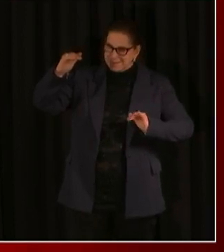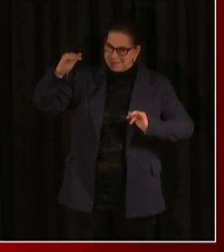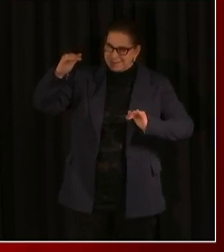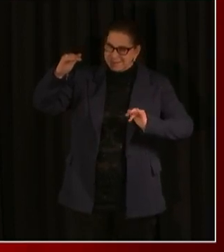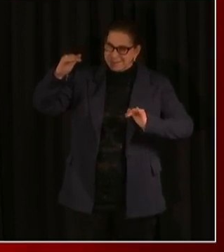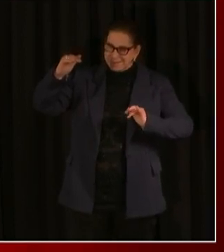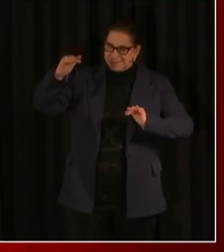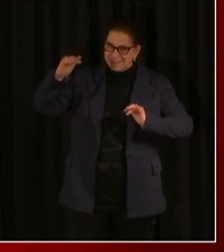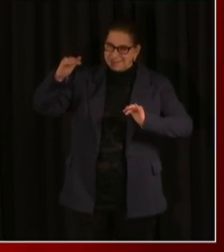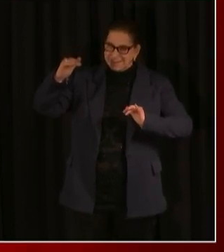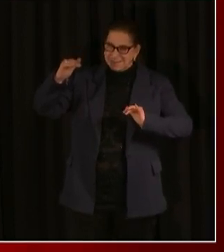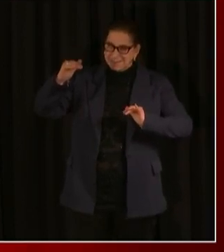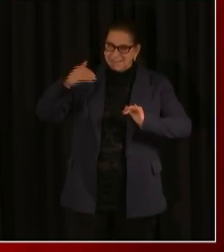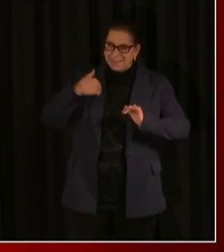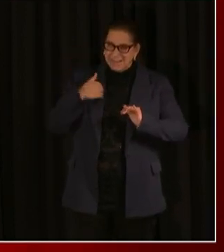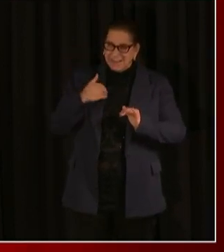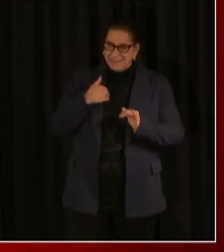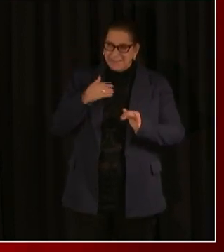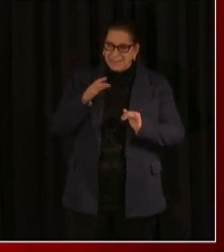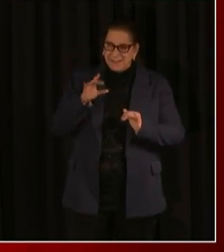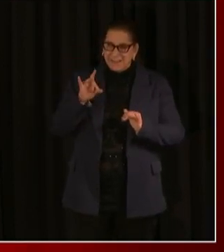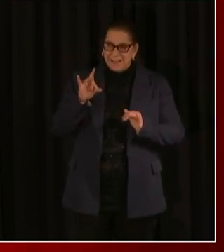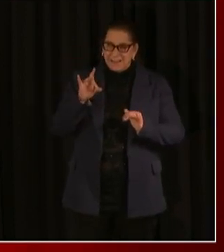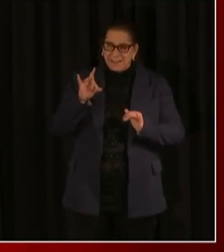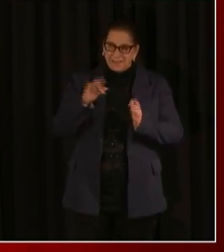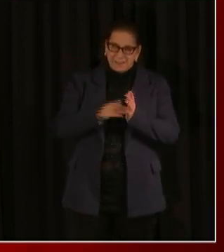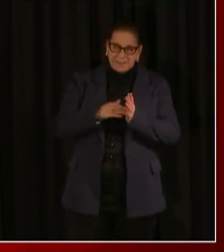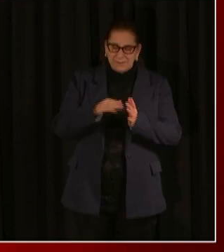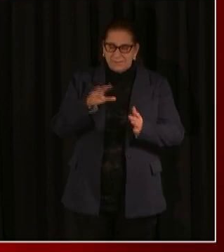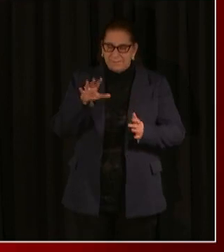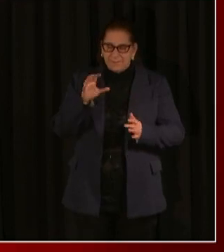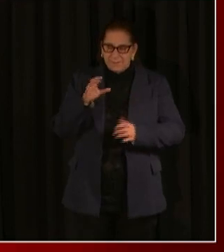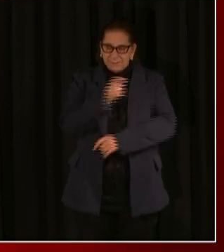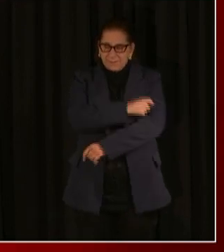8,500 first doses per week. And